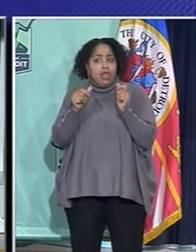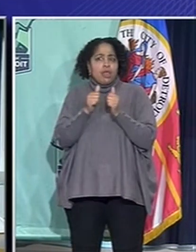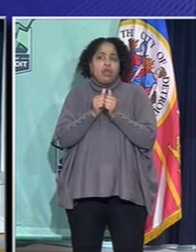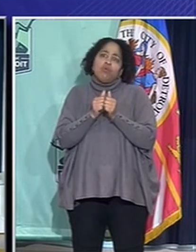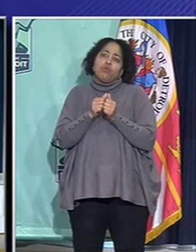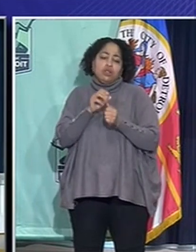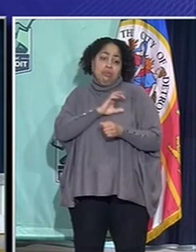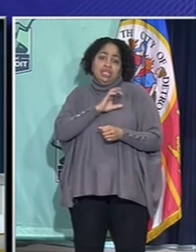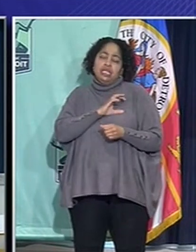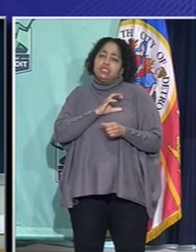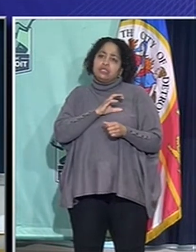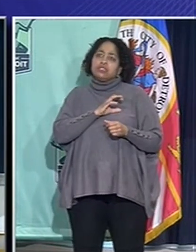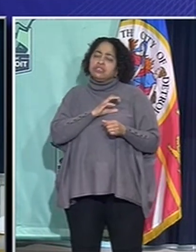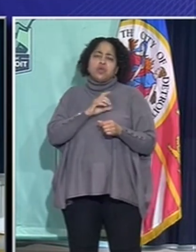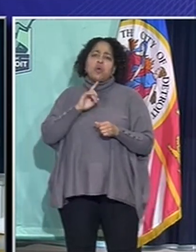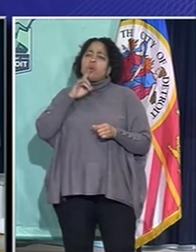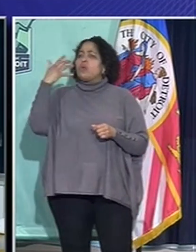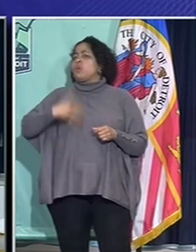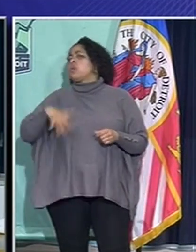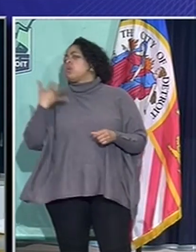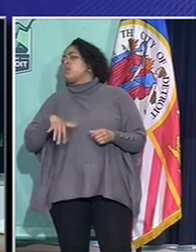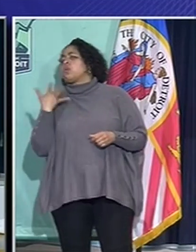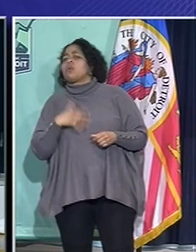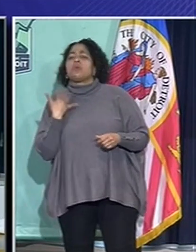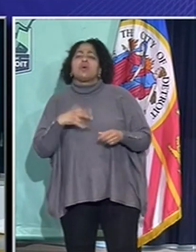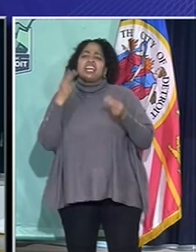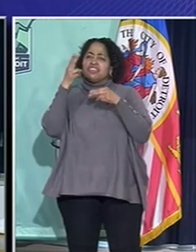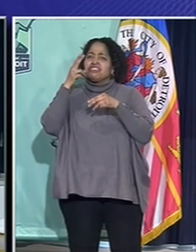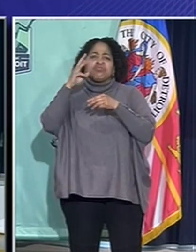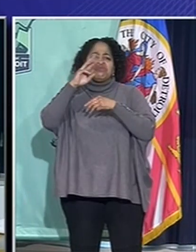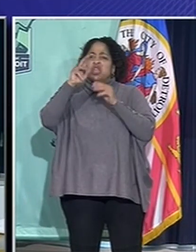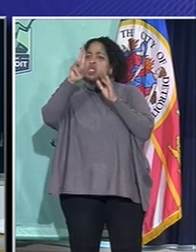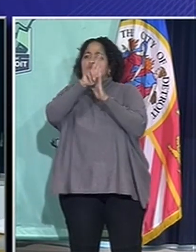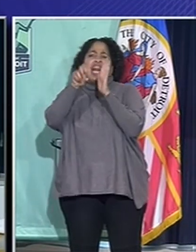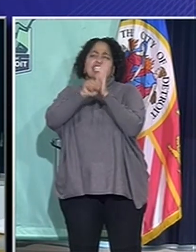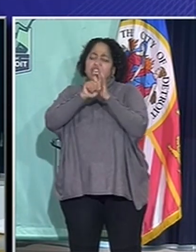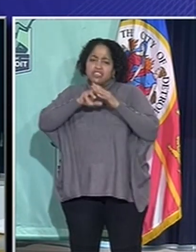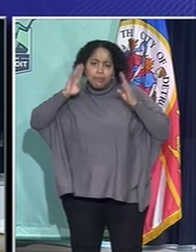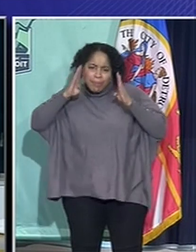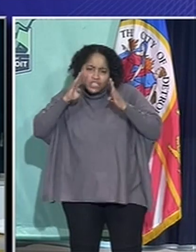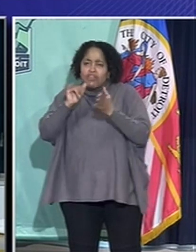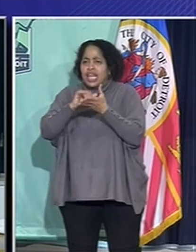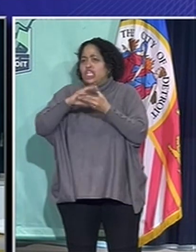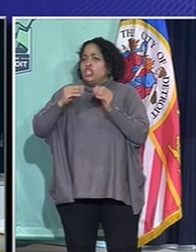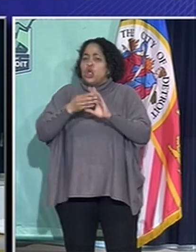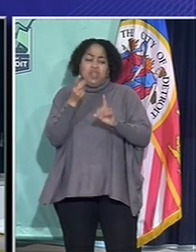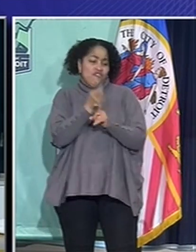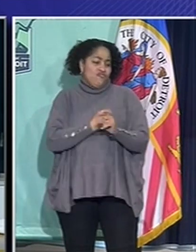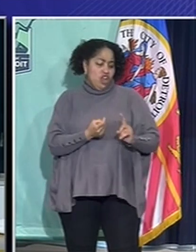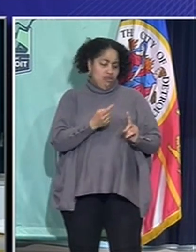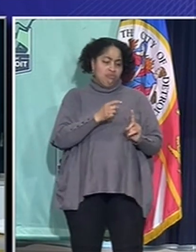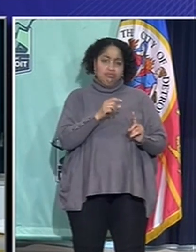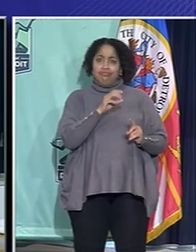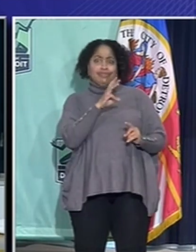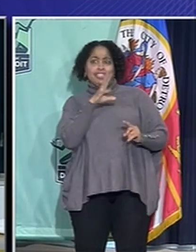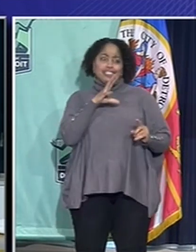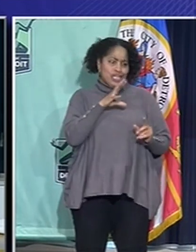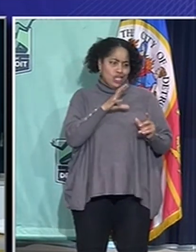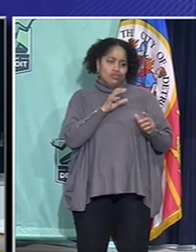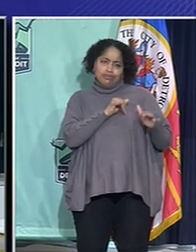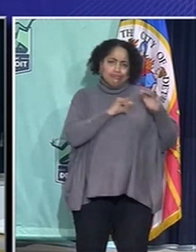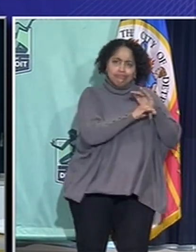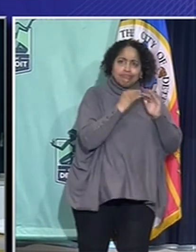national story. The way we went from 600 quarantines to one a day by really rigorous standards,